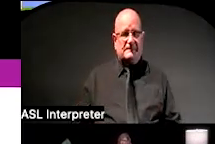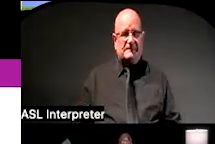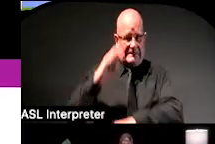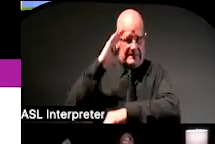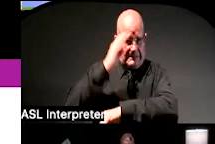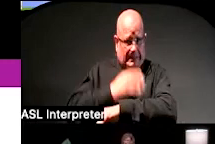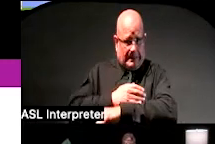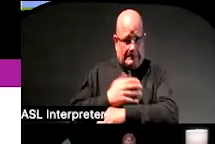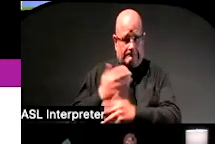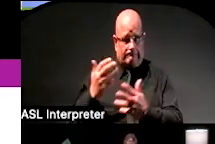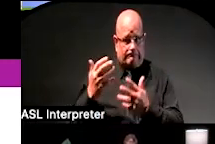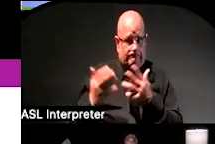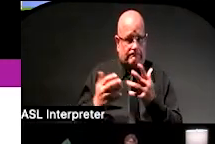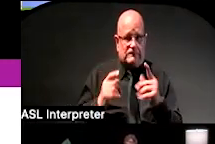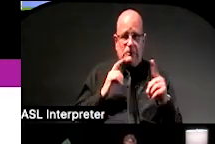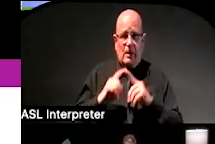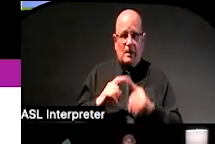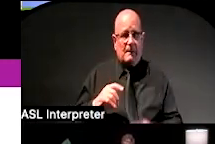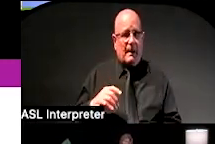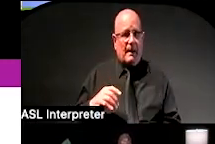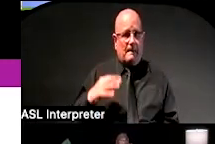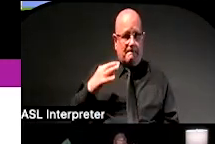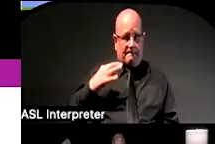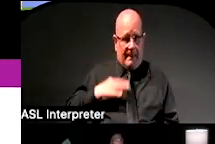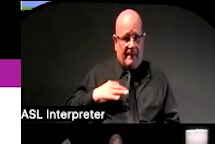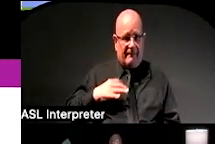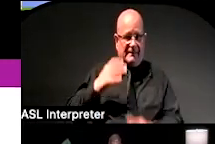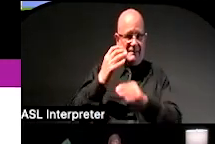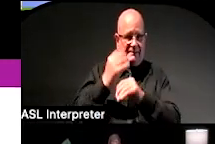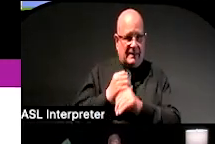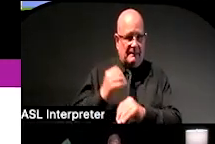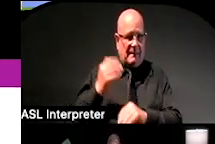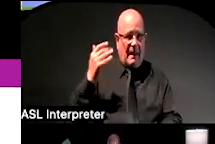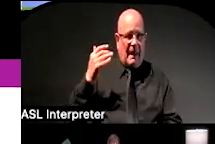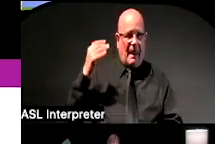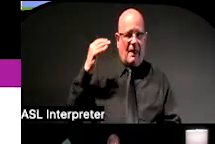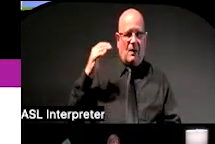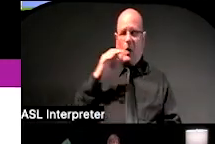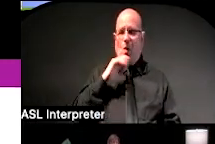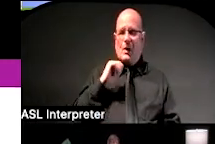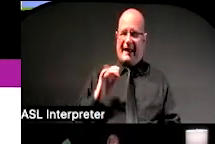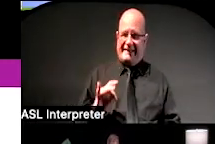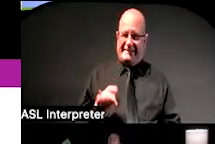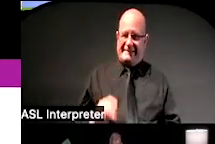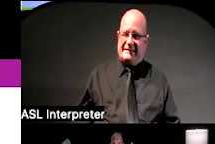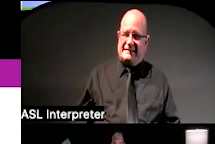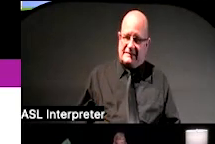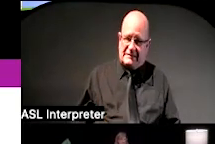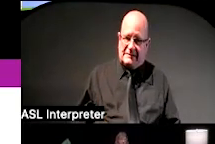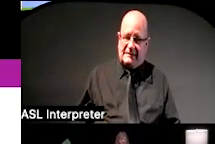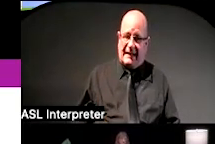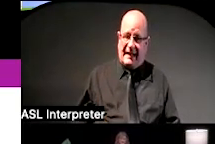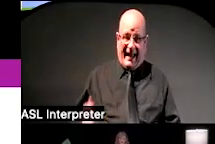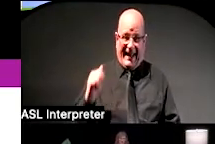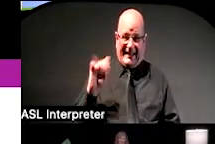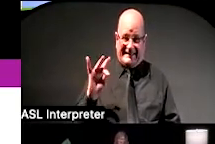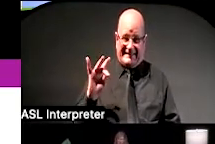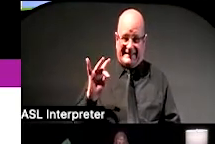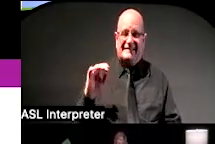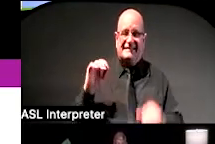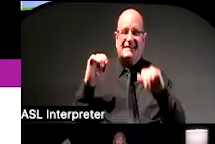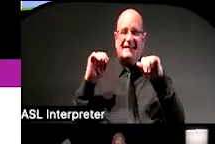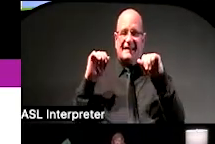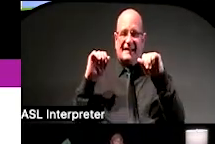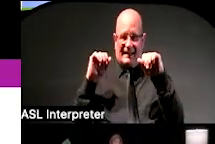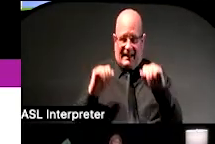to be talking about benefits attainment way back when he was 18. At 18, he's able to